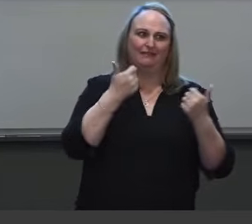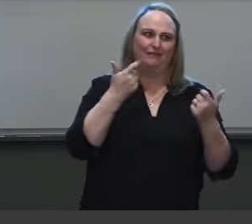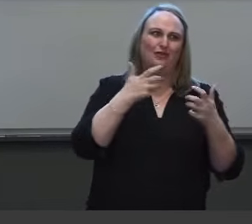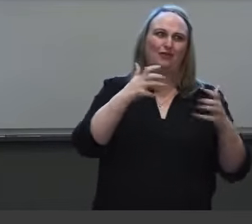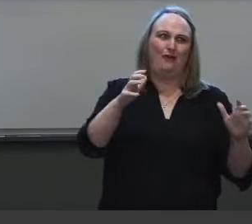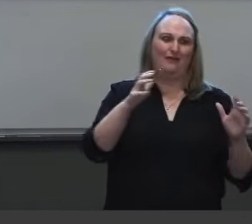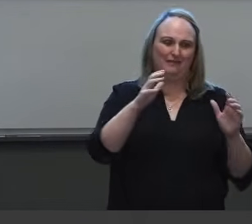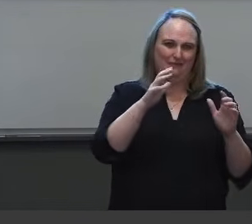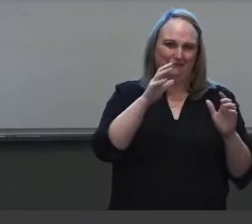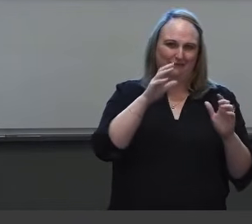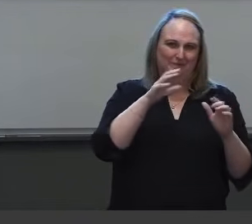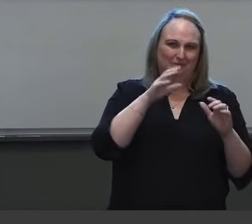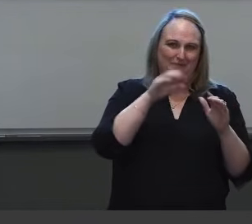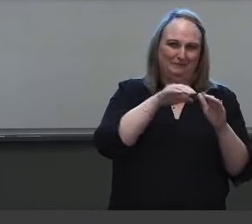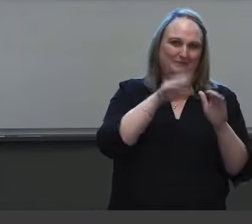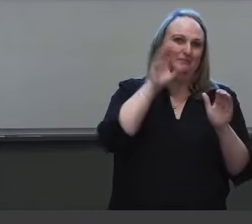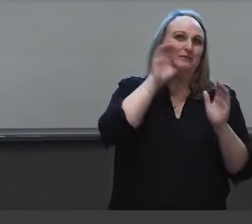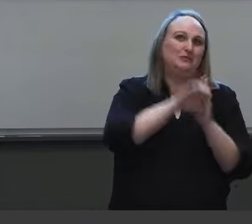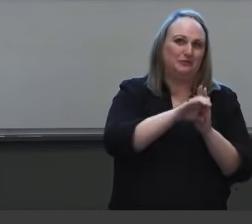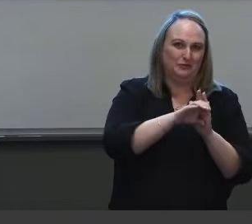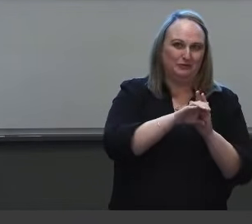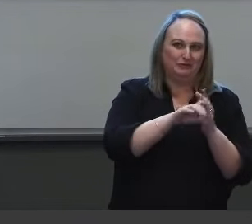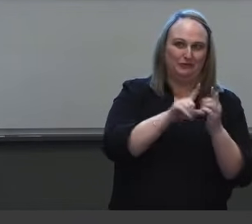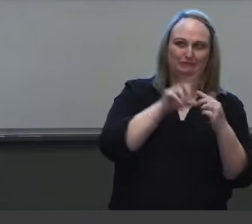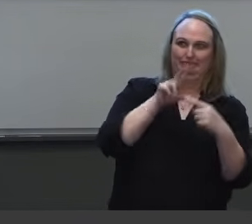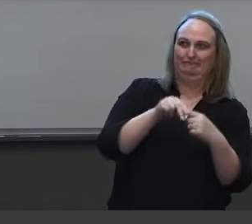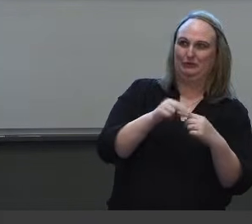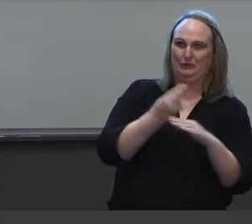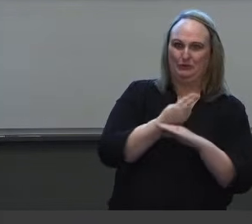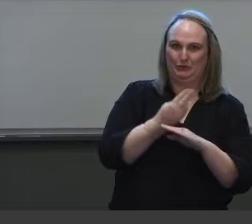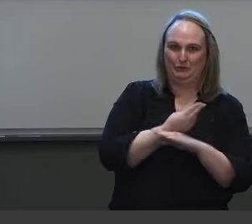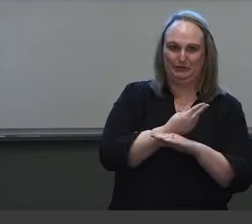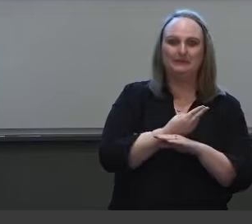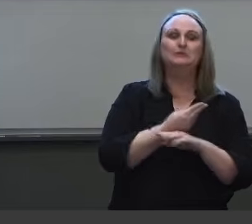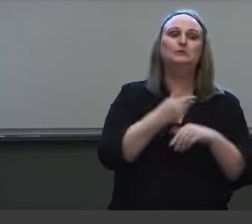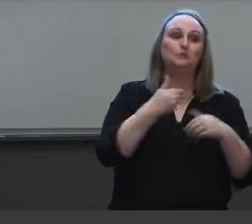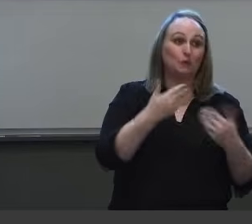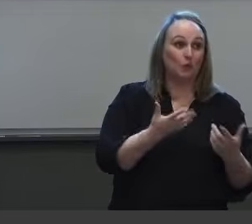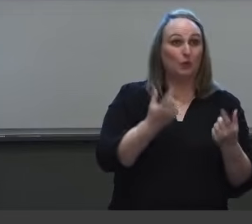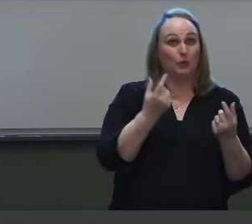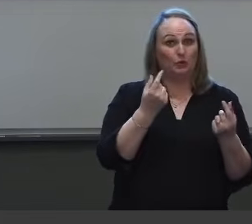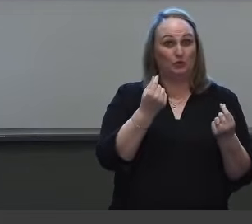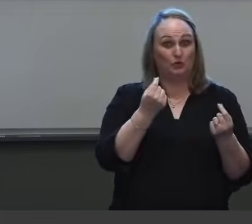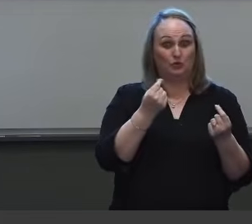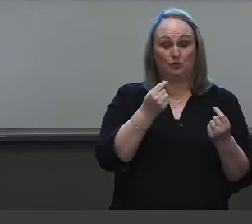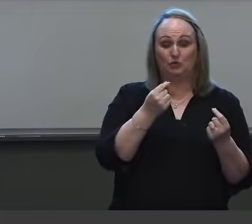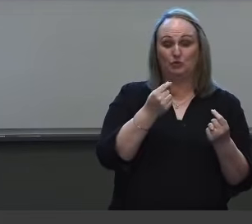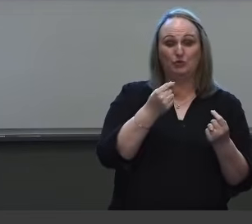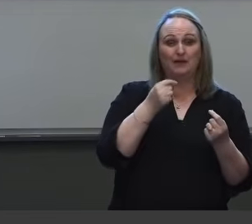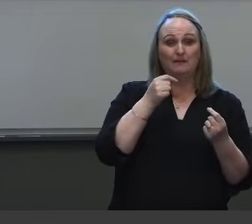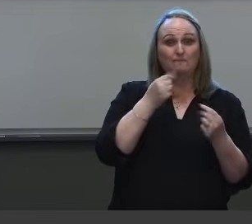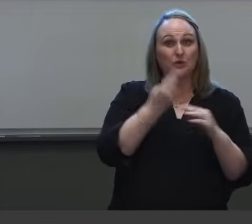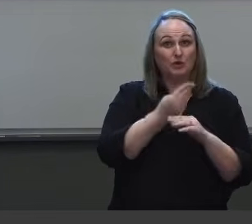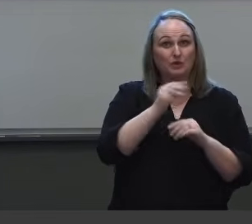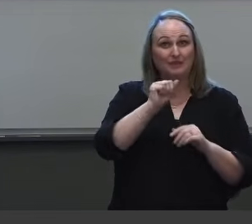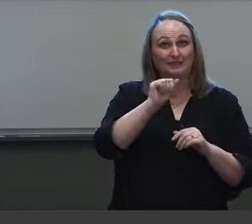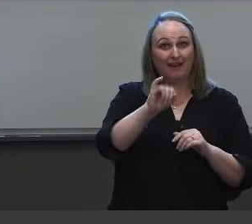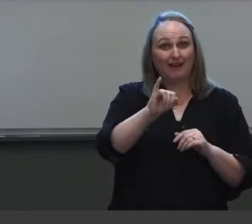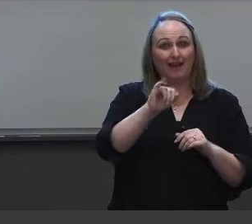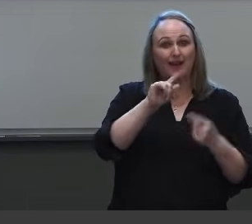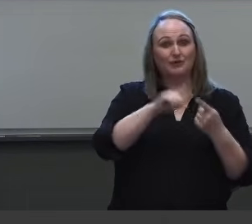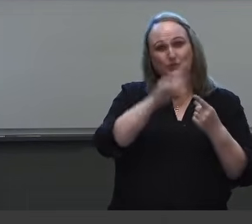library. So what we did was, again, using AI to create some